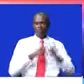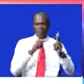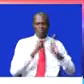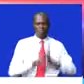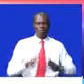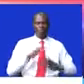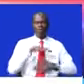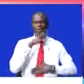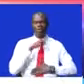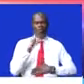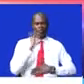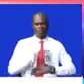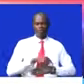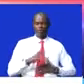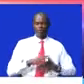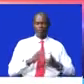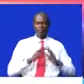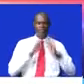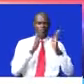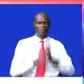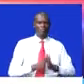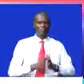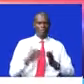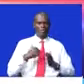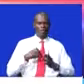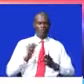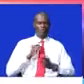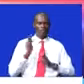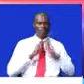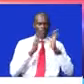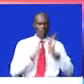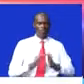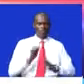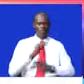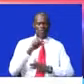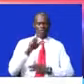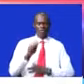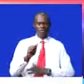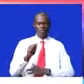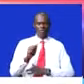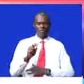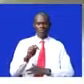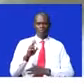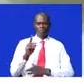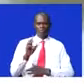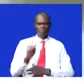owito ngimagi. Lipot ma kama ileronwa kod jafwambo marwa Landa Godfrey.